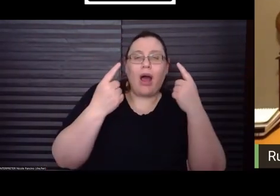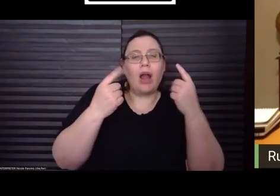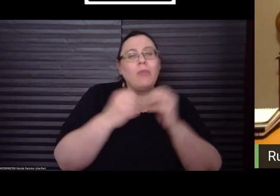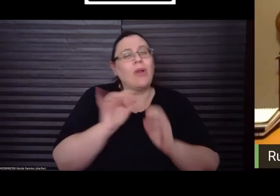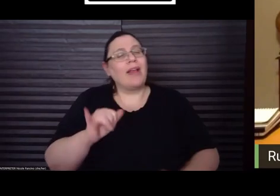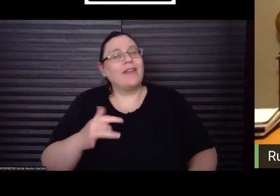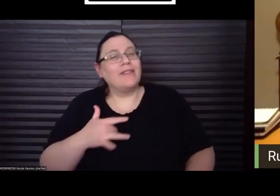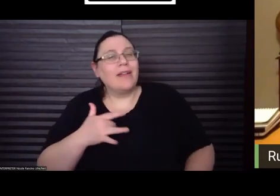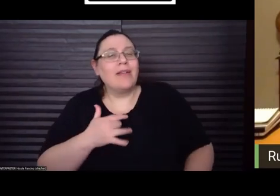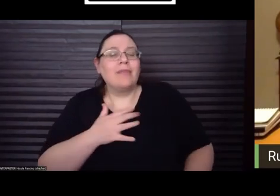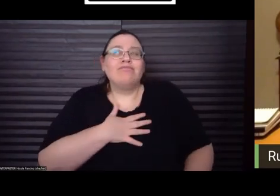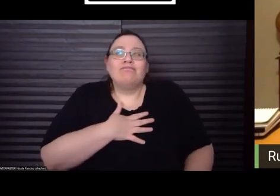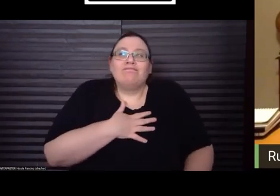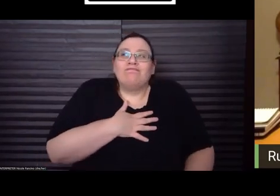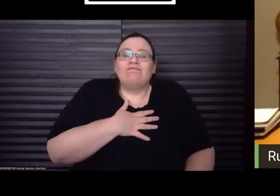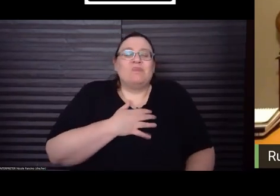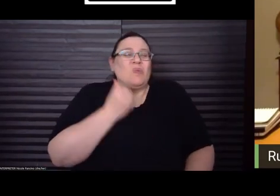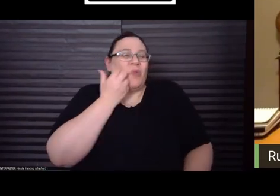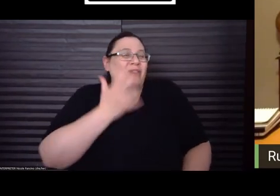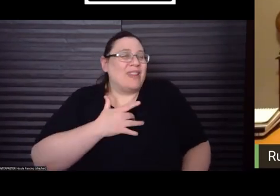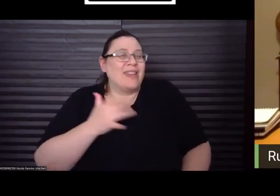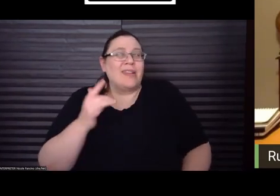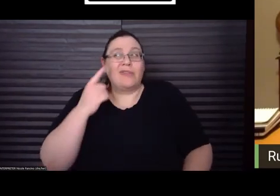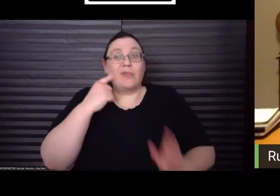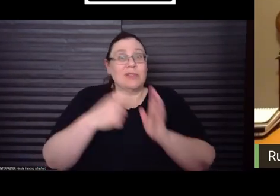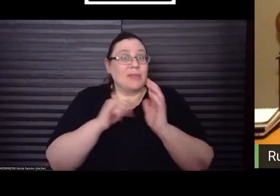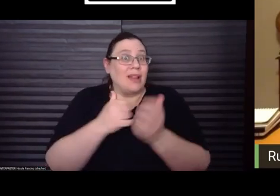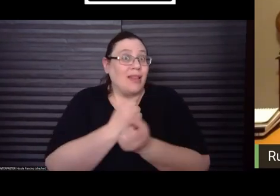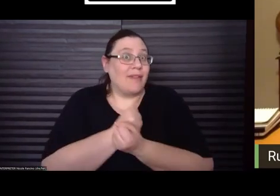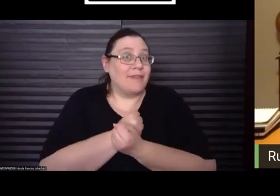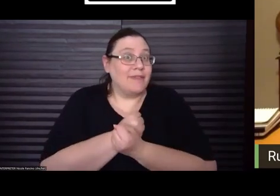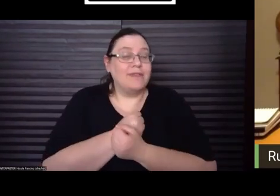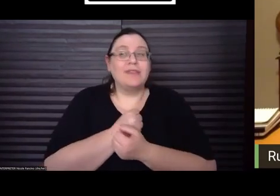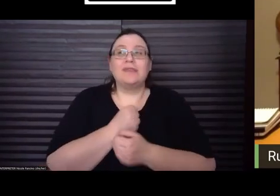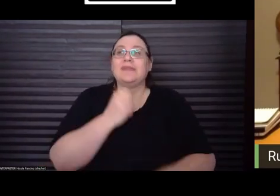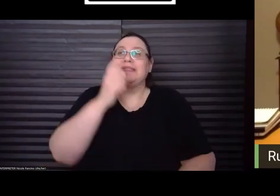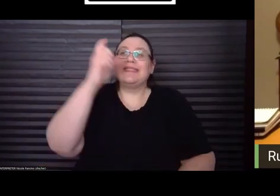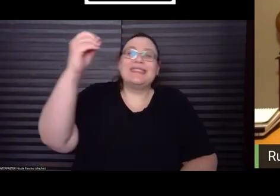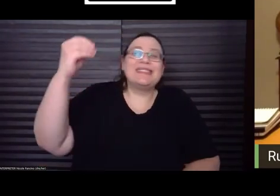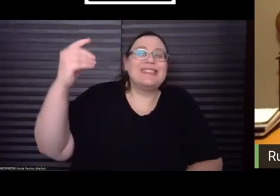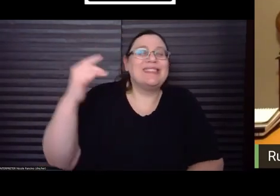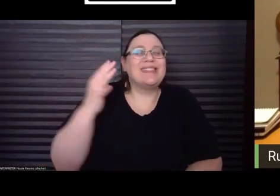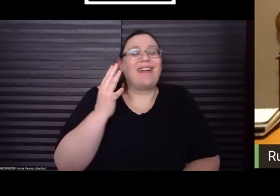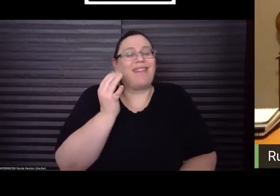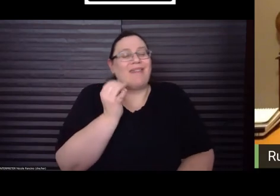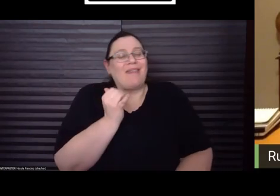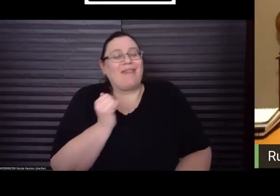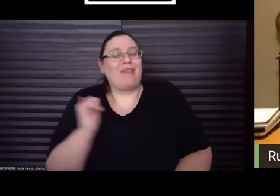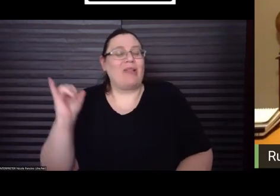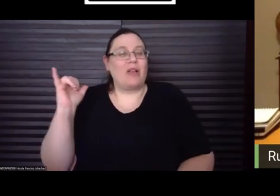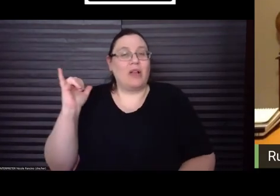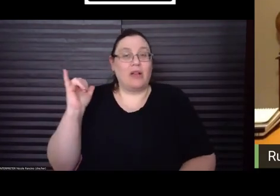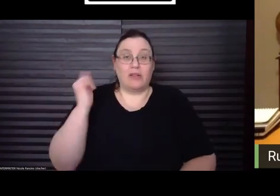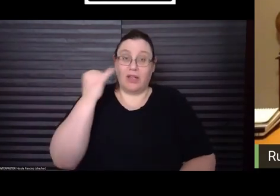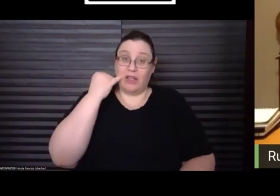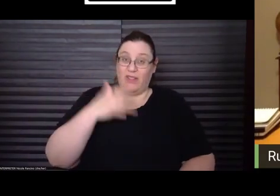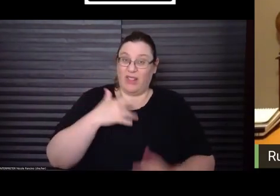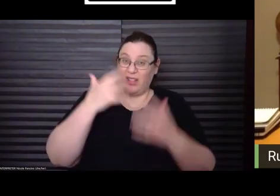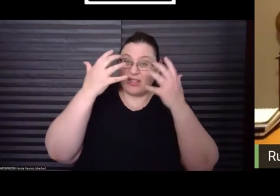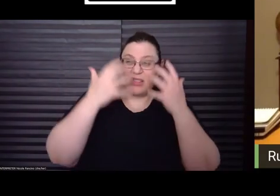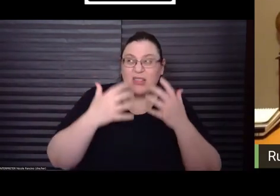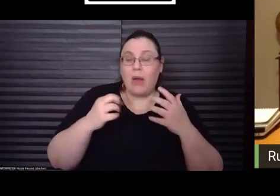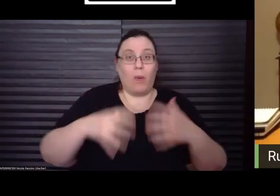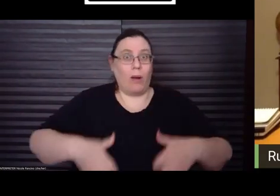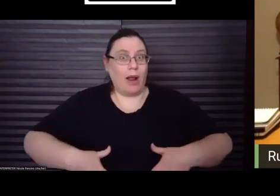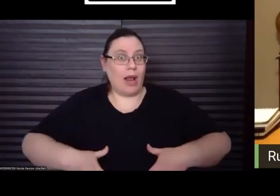feeling. A nice warm feeling, like love, for example, sunny and yellow. But when it's a sad